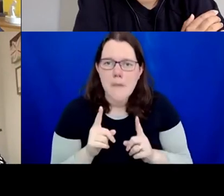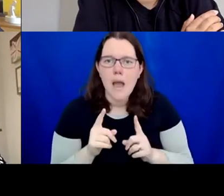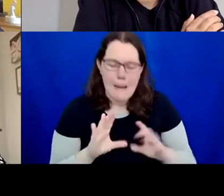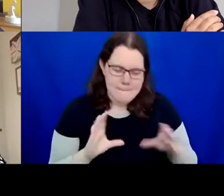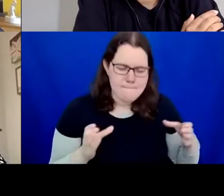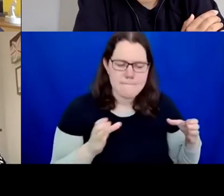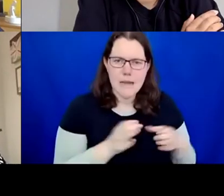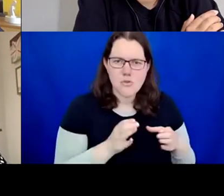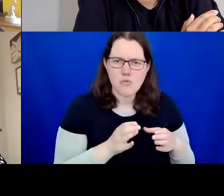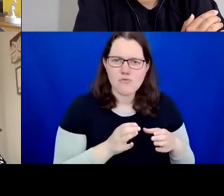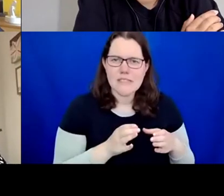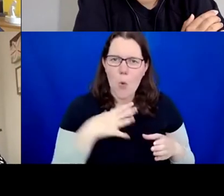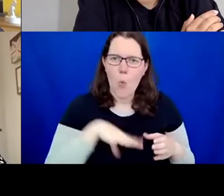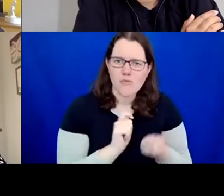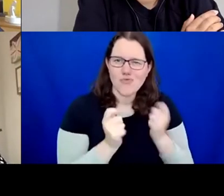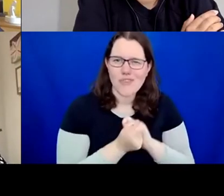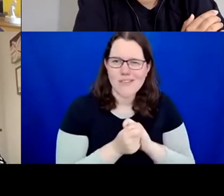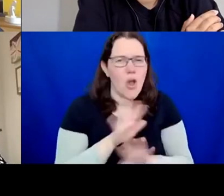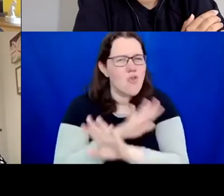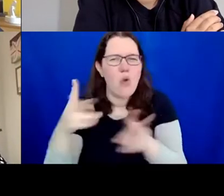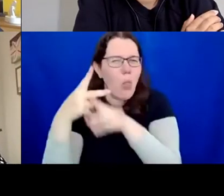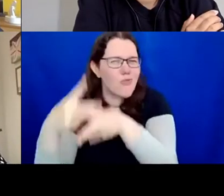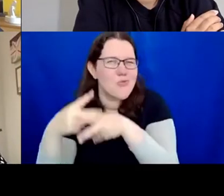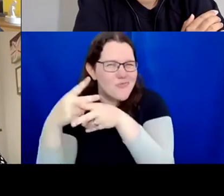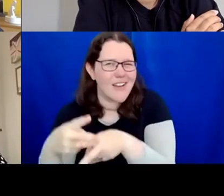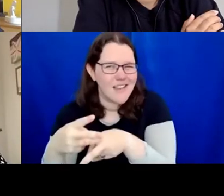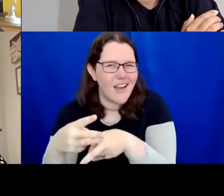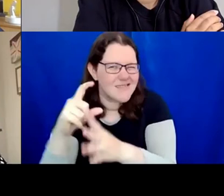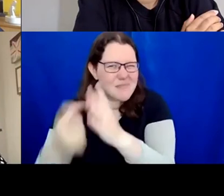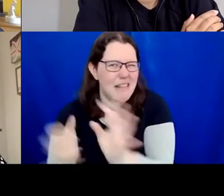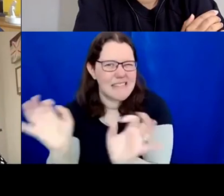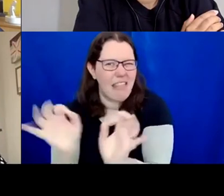curators. Does anybody want to respond to that?